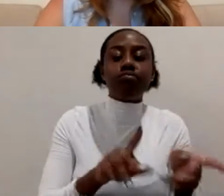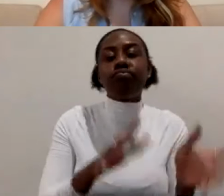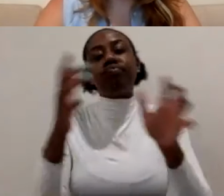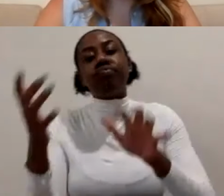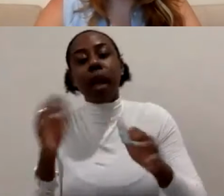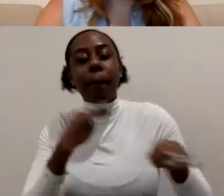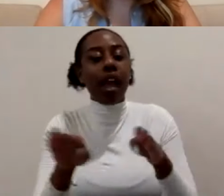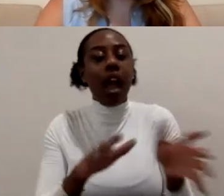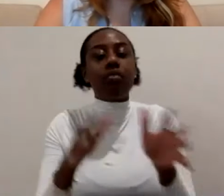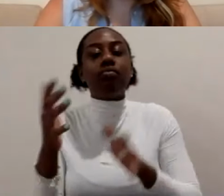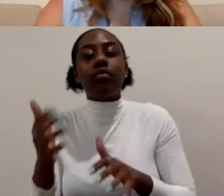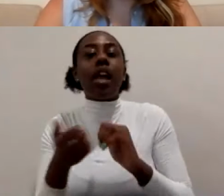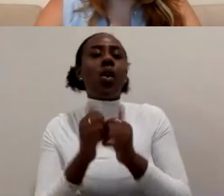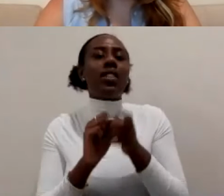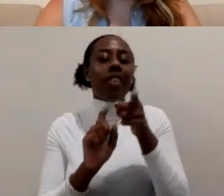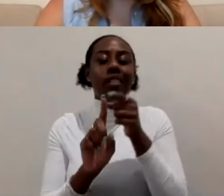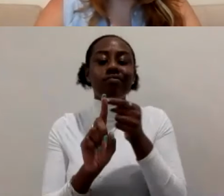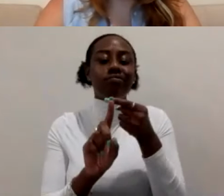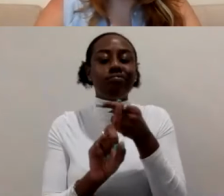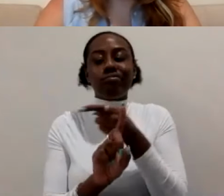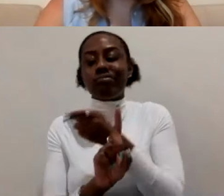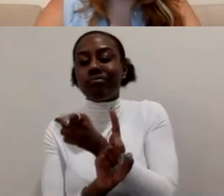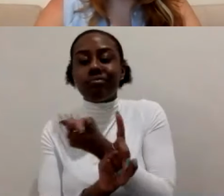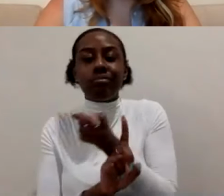It was a way of them getting around the Posse